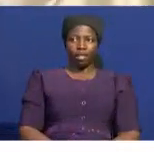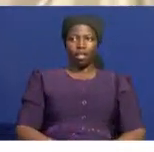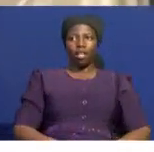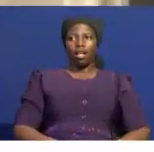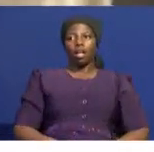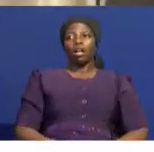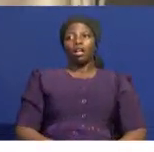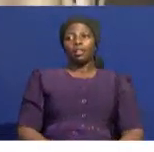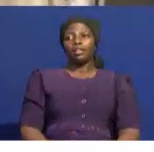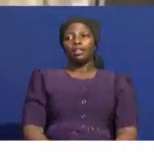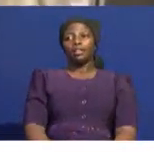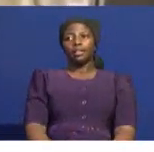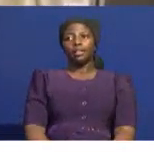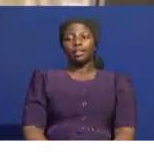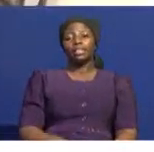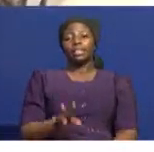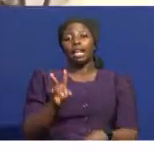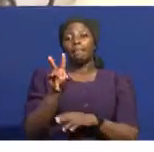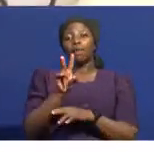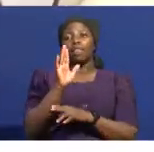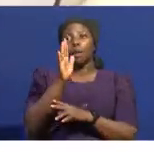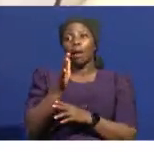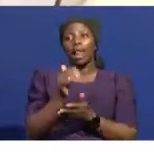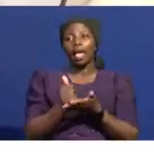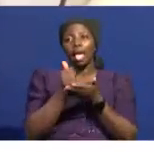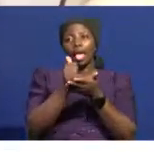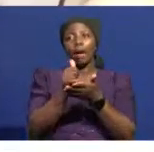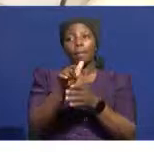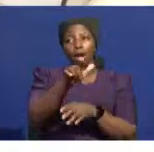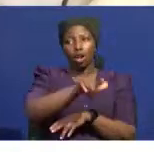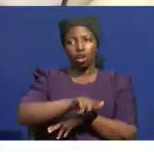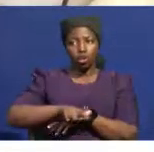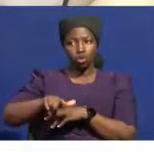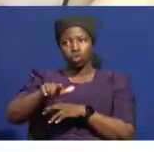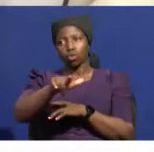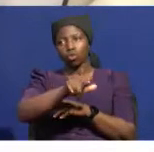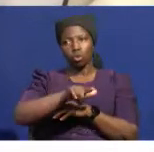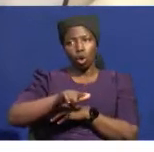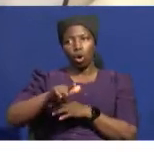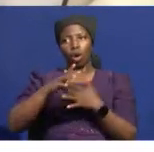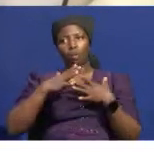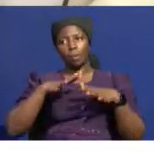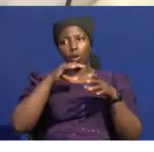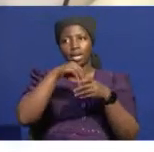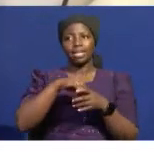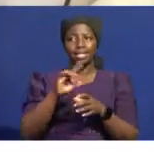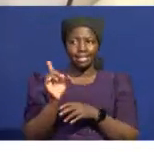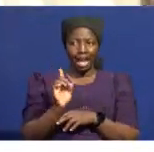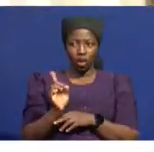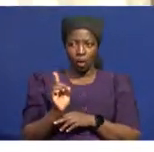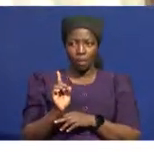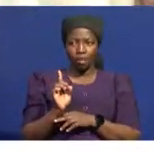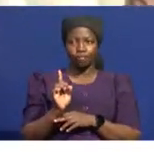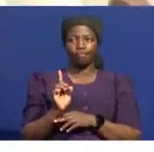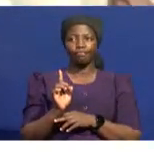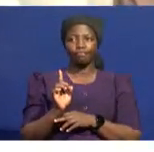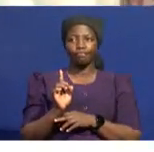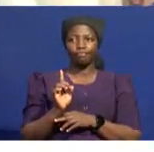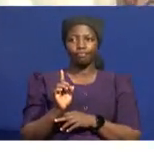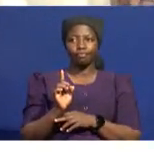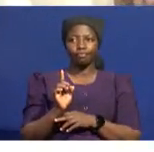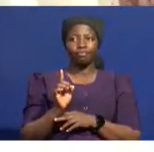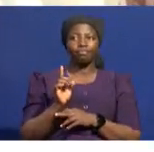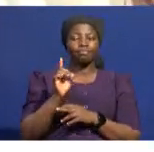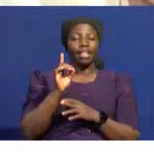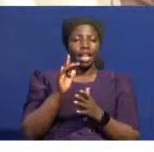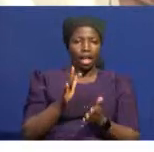As auxiliary bishops, they will assist the local ordinary of the Archdiocese of Nairobi, the Most Reverend Philip Anyolo, in meeting